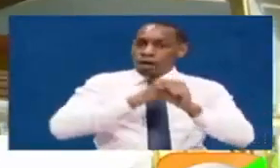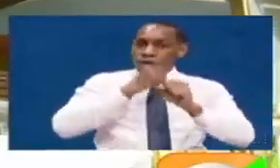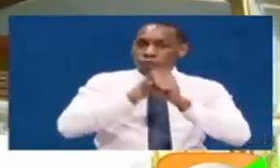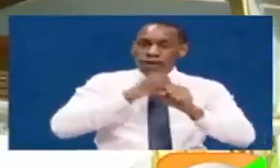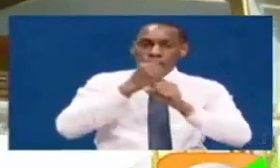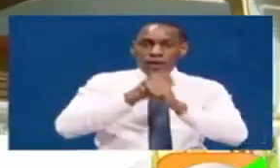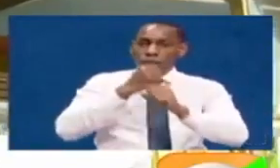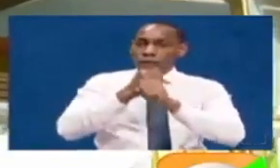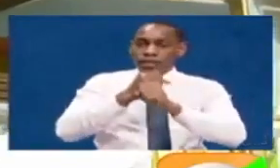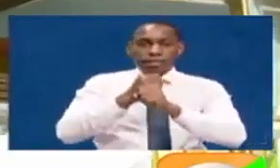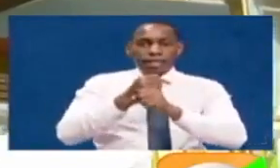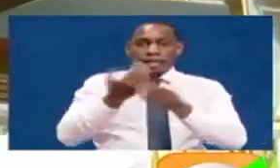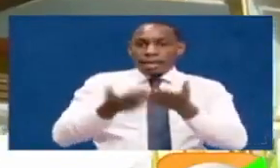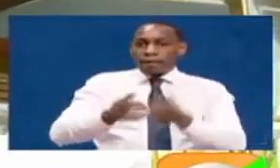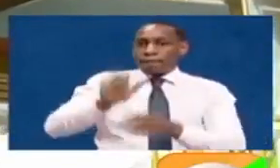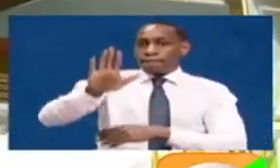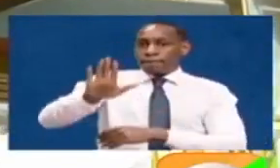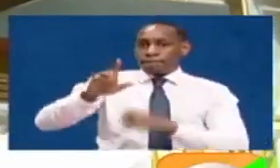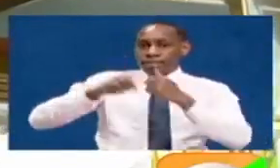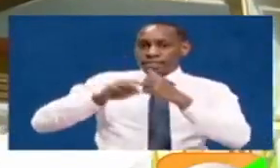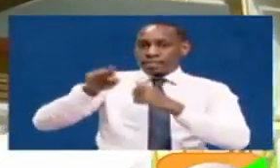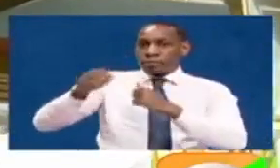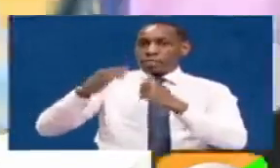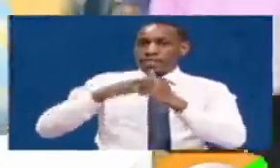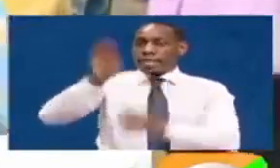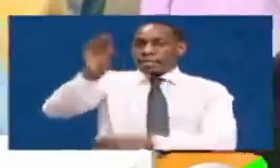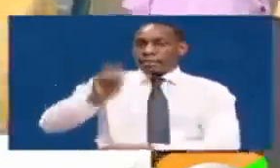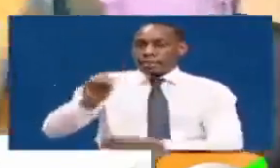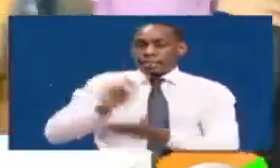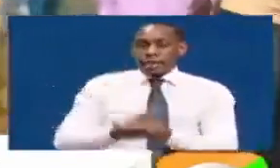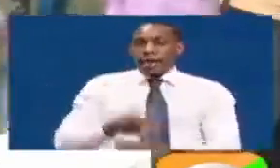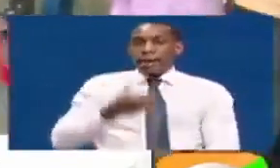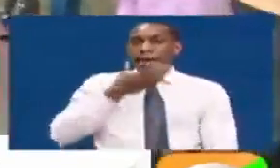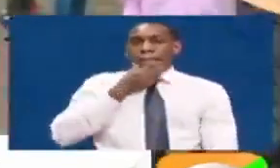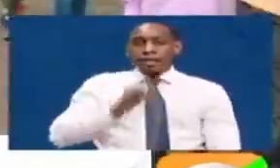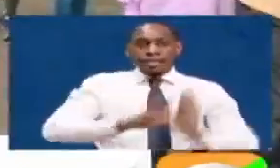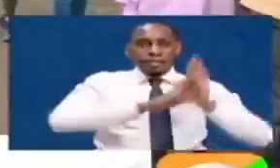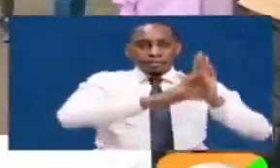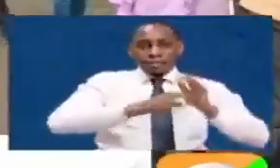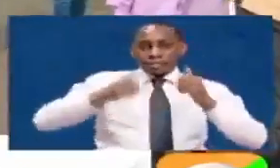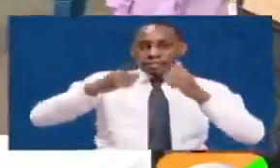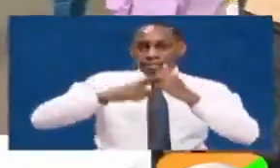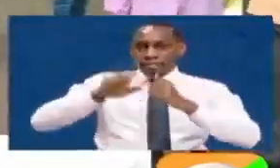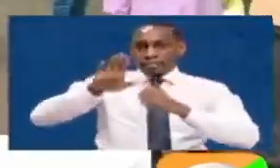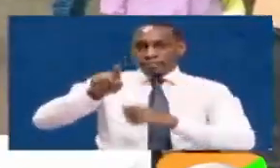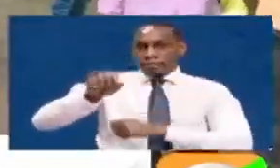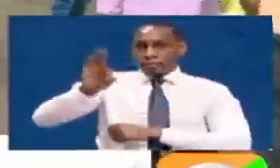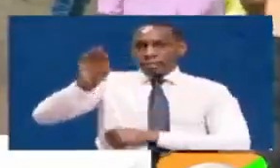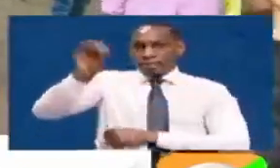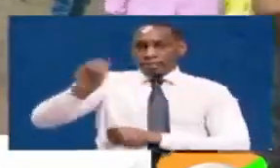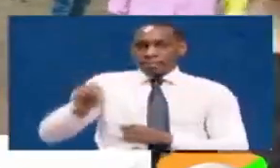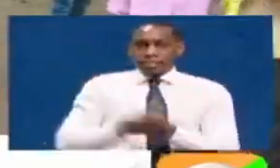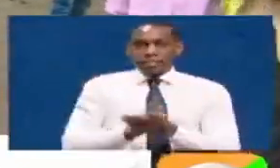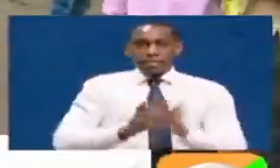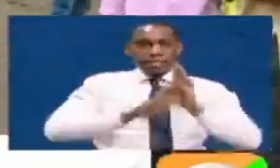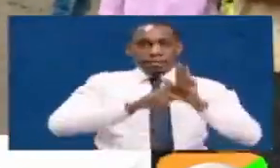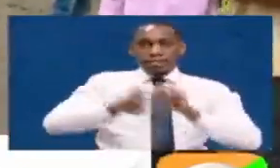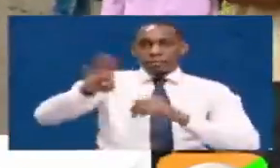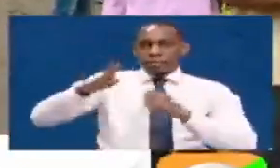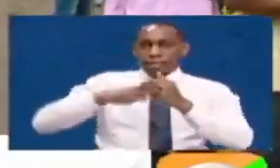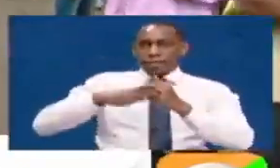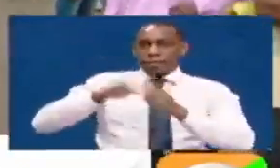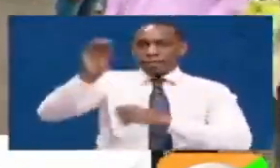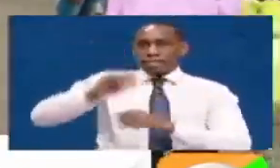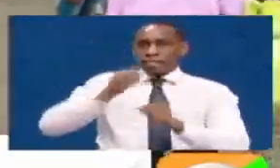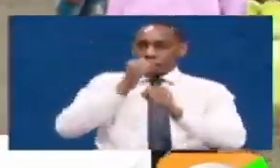or day-to-day work, was at 56.8%, males accounting for 65.3%. Almost 49%